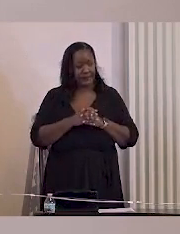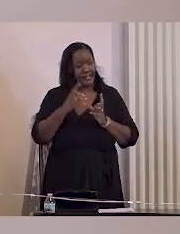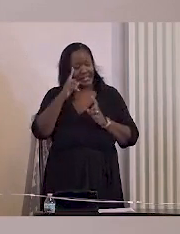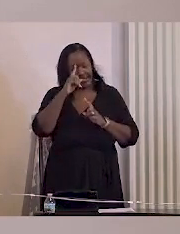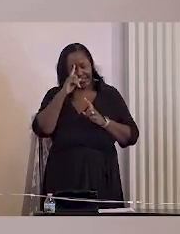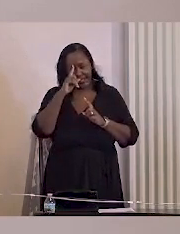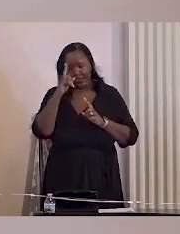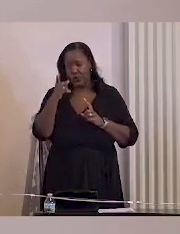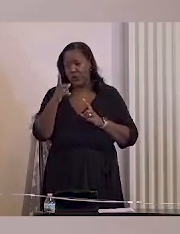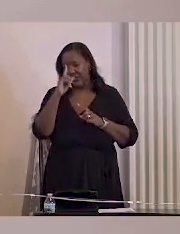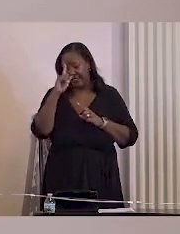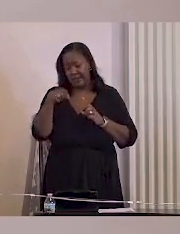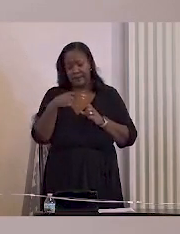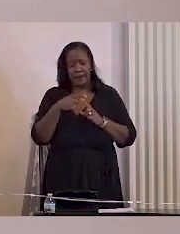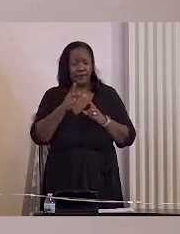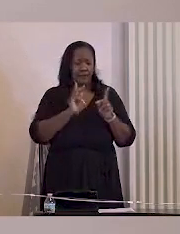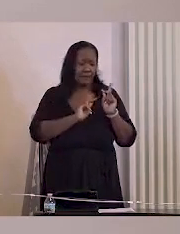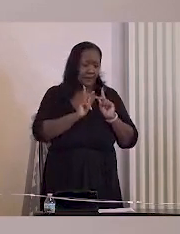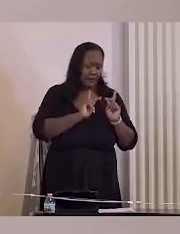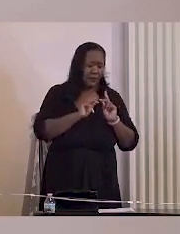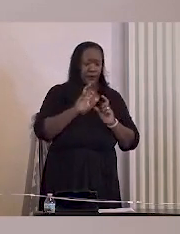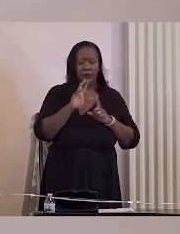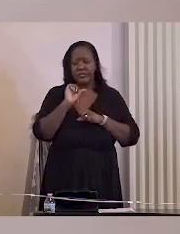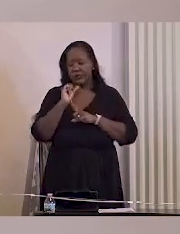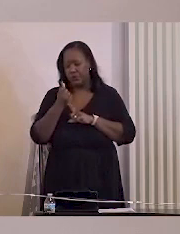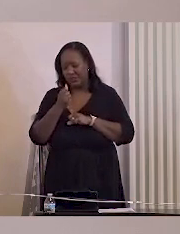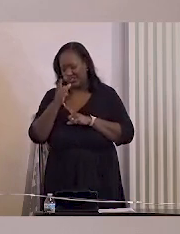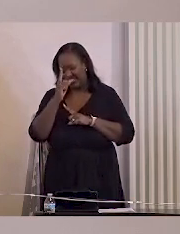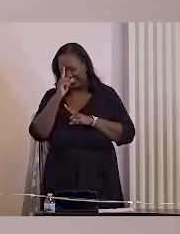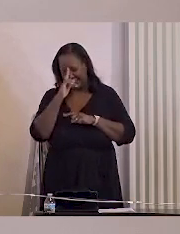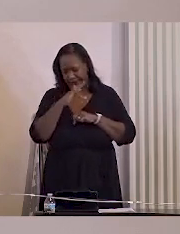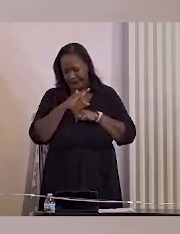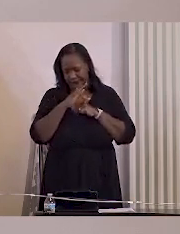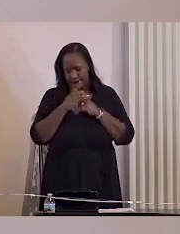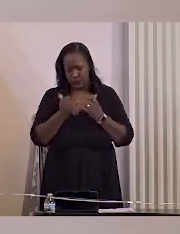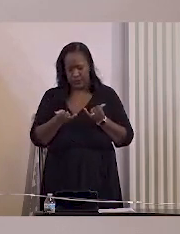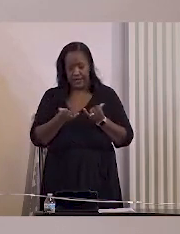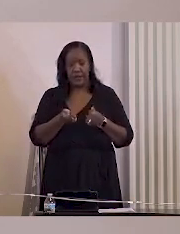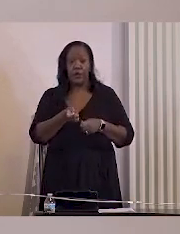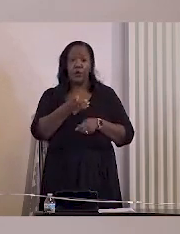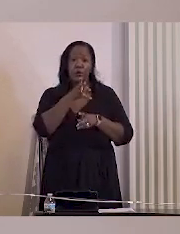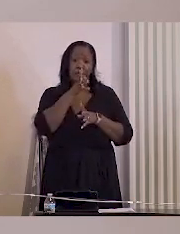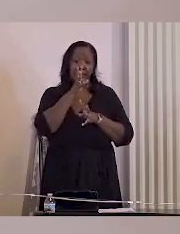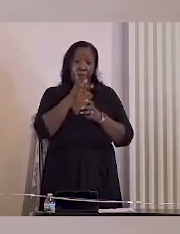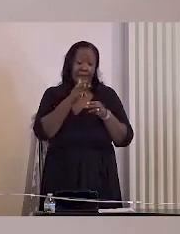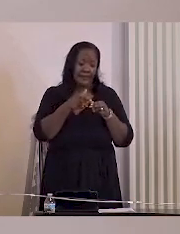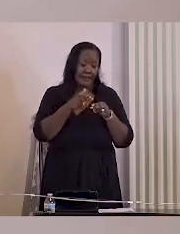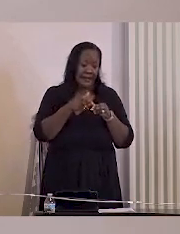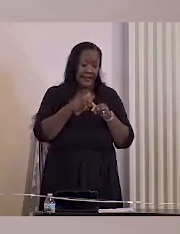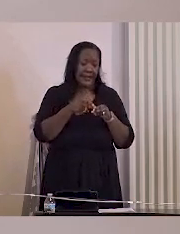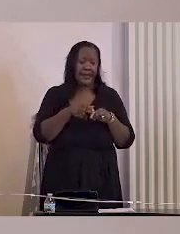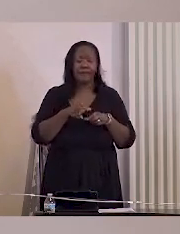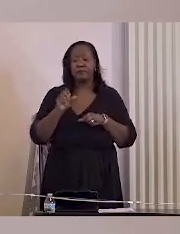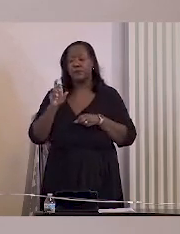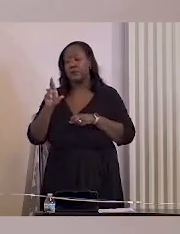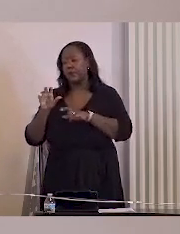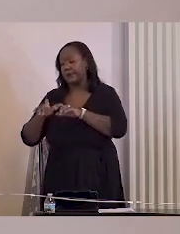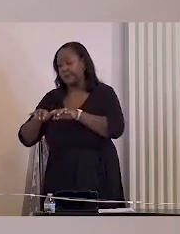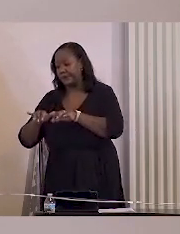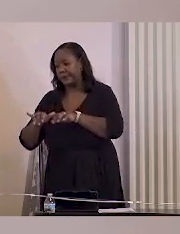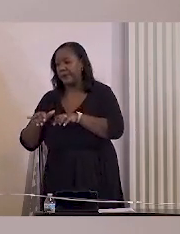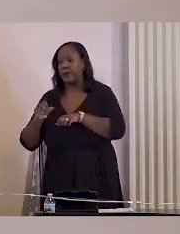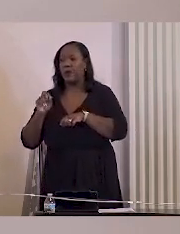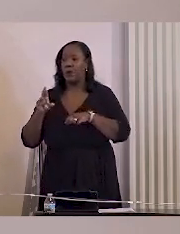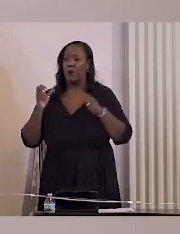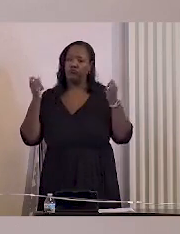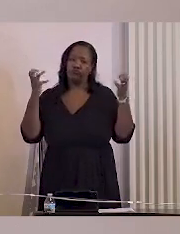or situations that are on your heart today. You can speak the names aloud or into the chat on